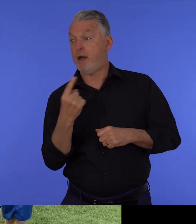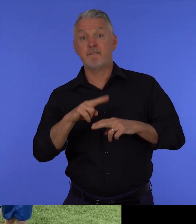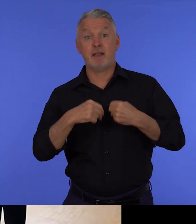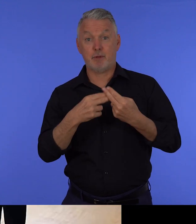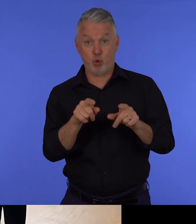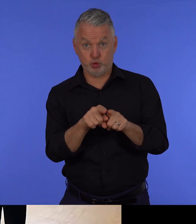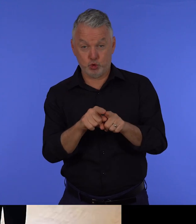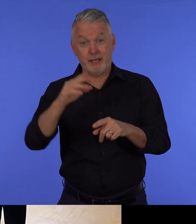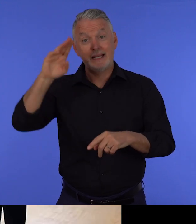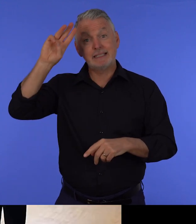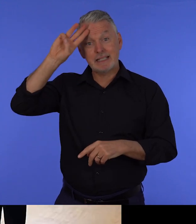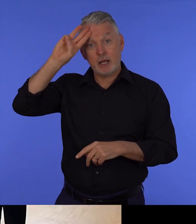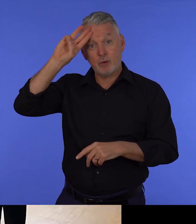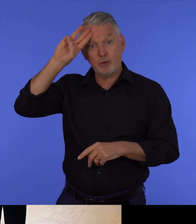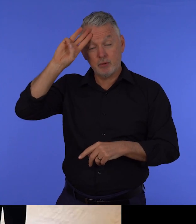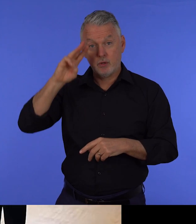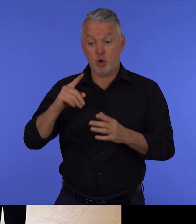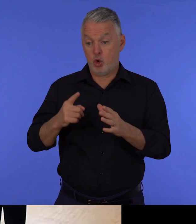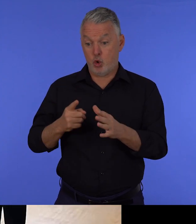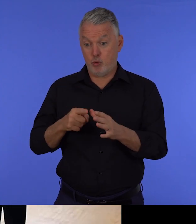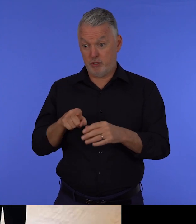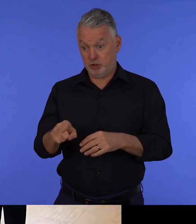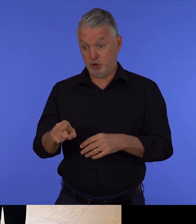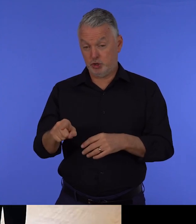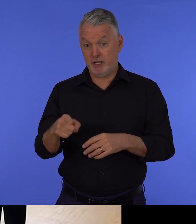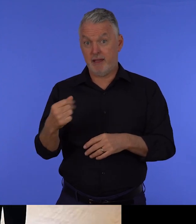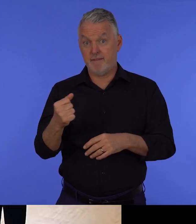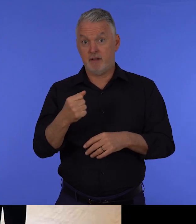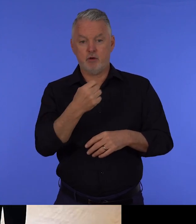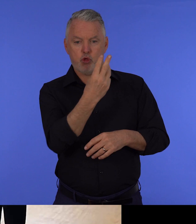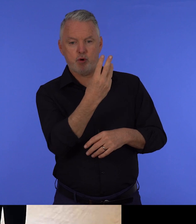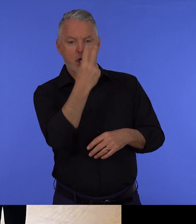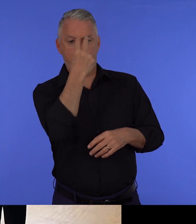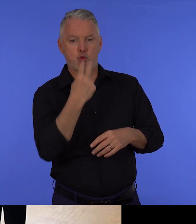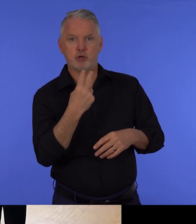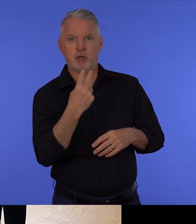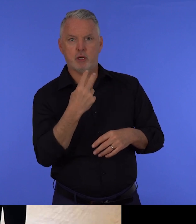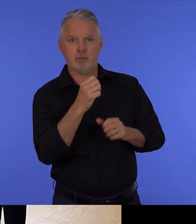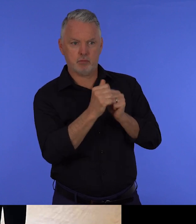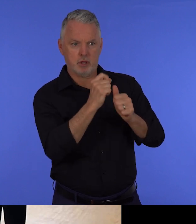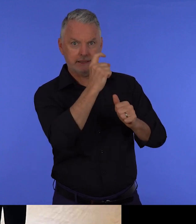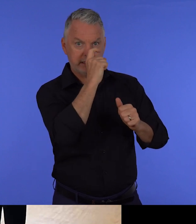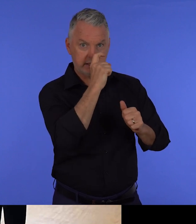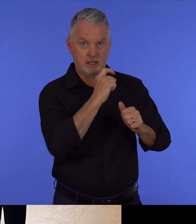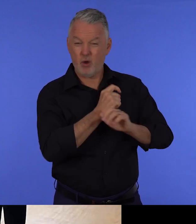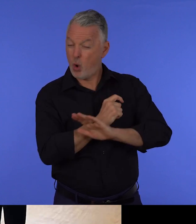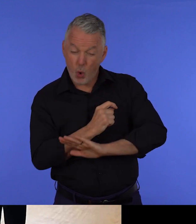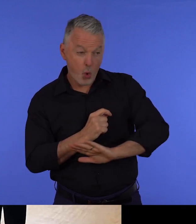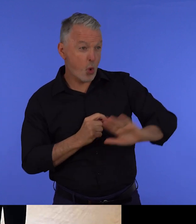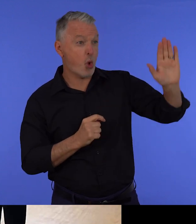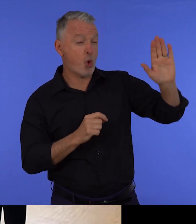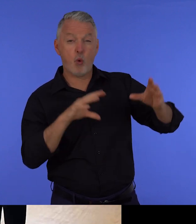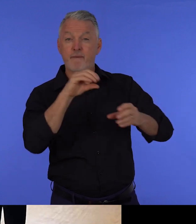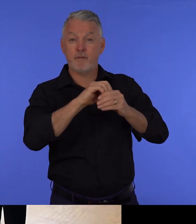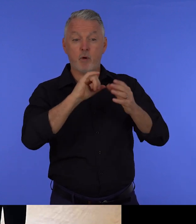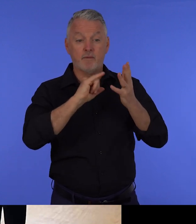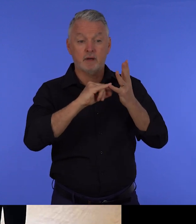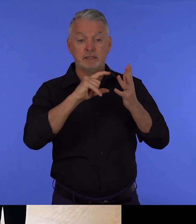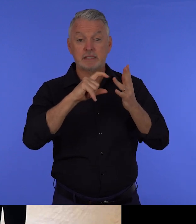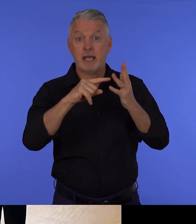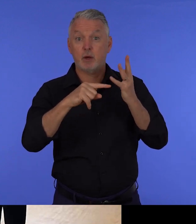loves that. We are also a scouting family. So Aubrey's 3 older